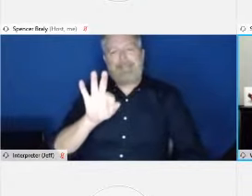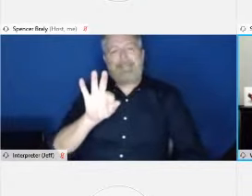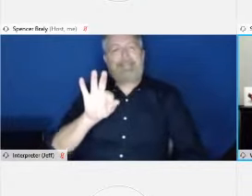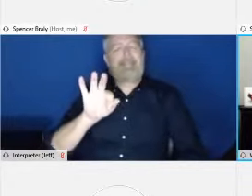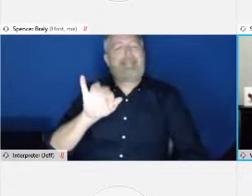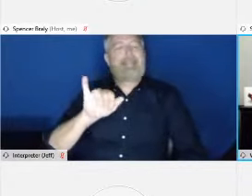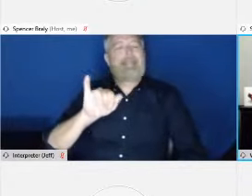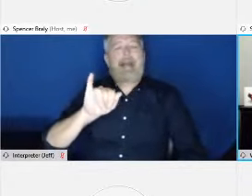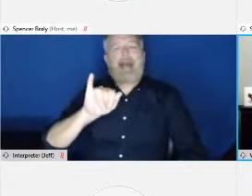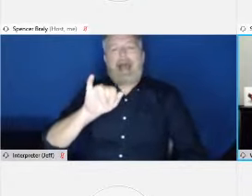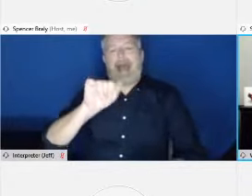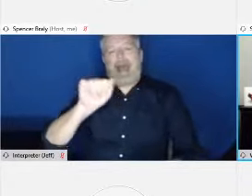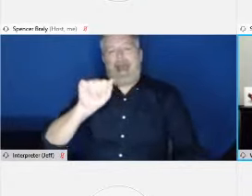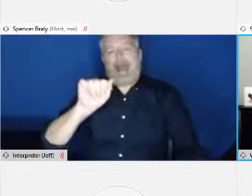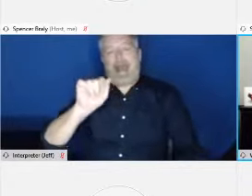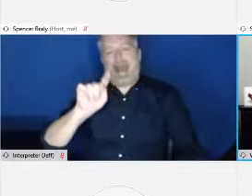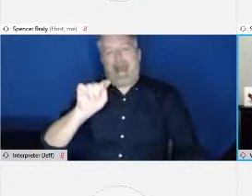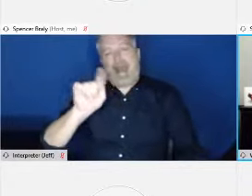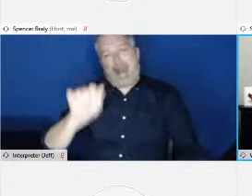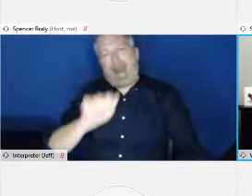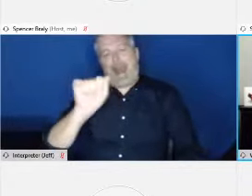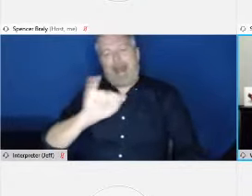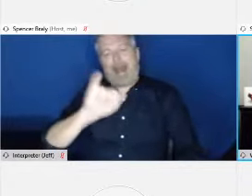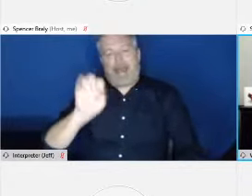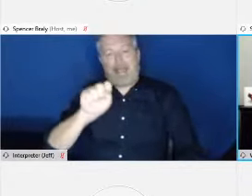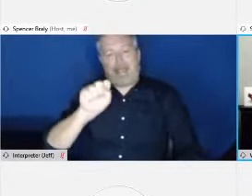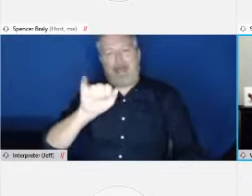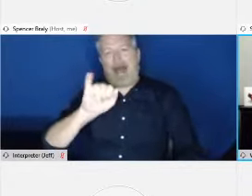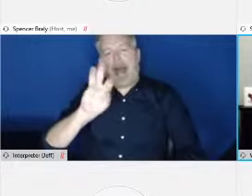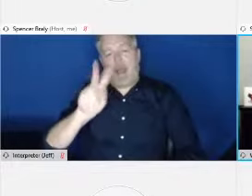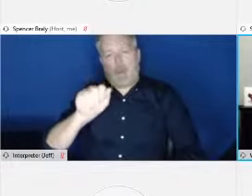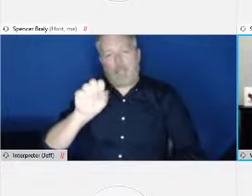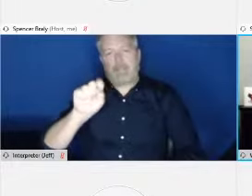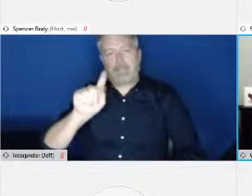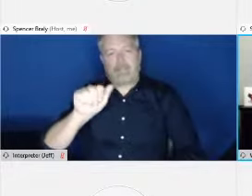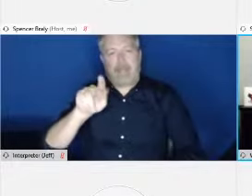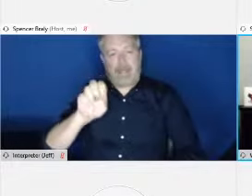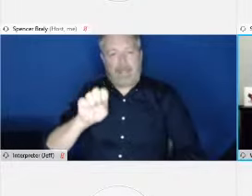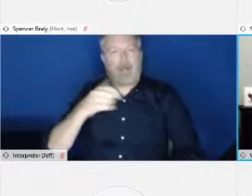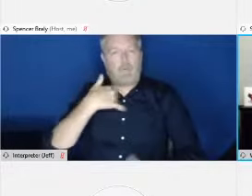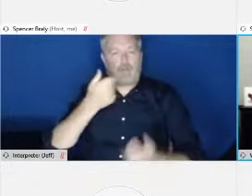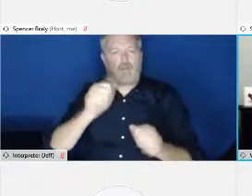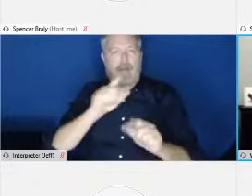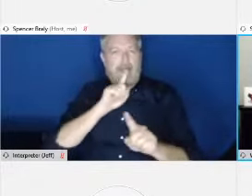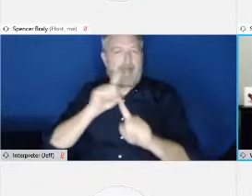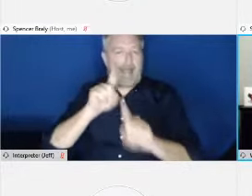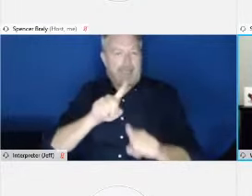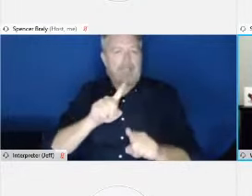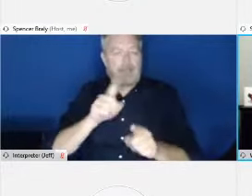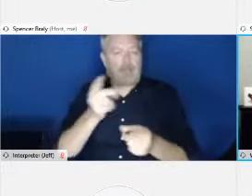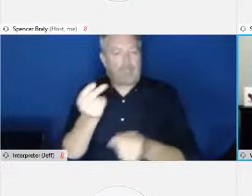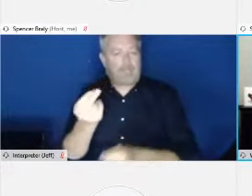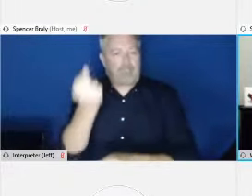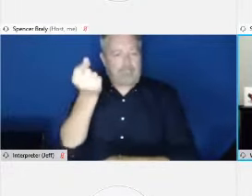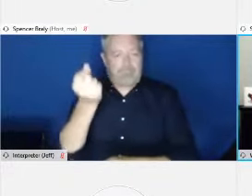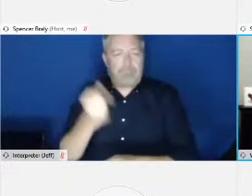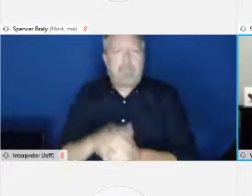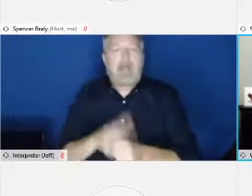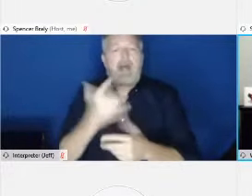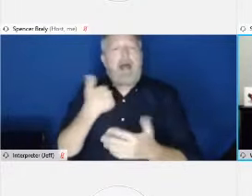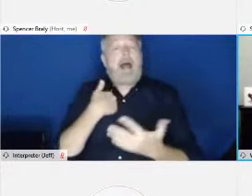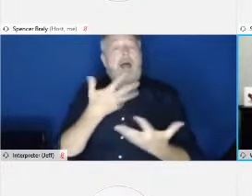covid19@iastate.edu, and we'll work to get you an answer in a timely fashion. I want to begin by thanking